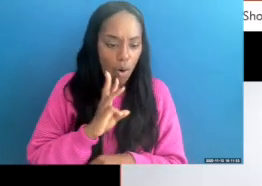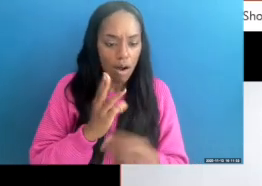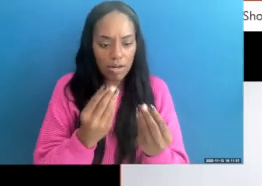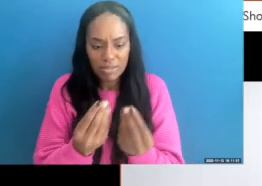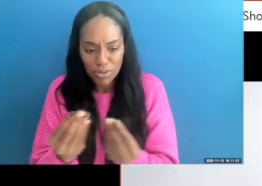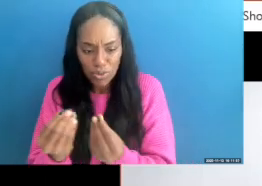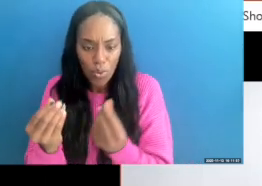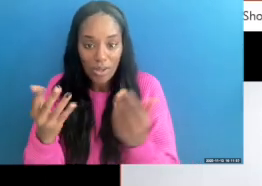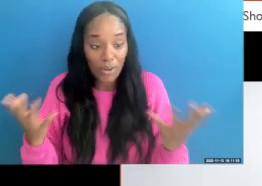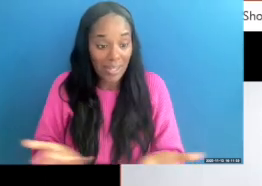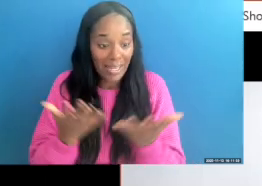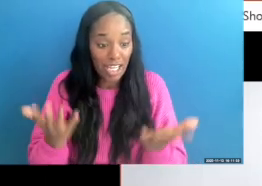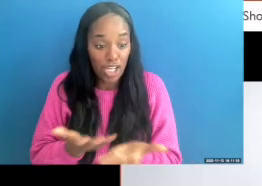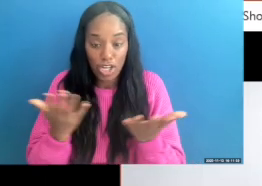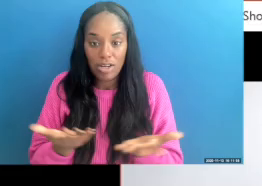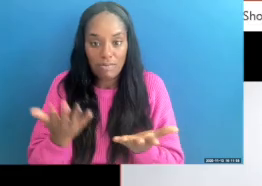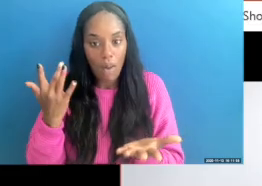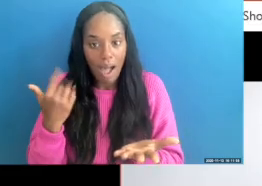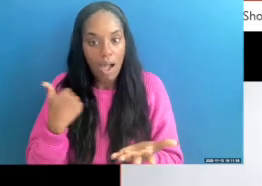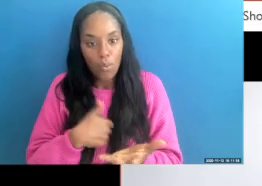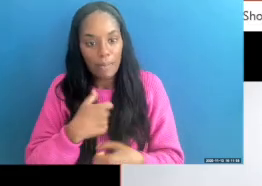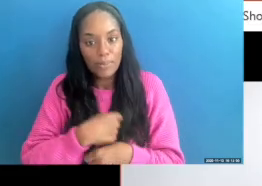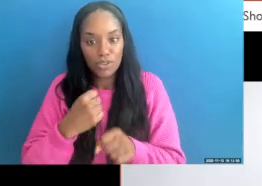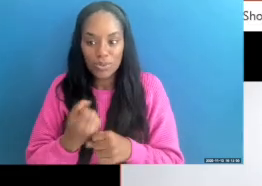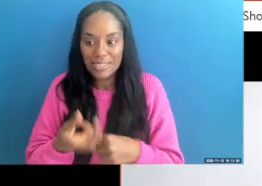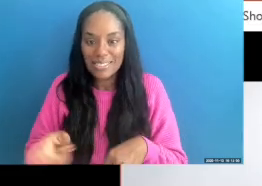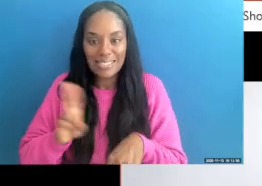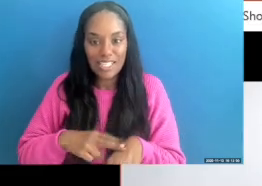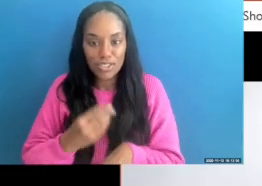our soil here in the Central Valley because we produce the nation's food.